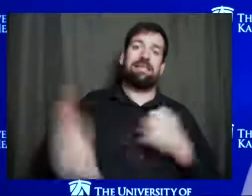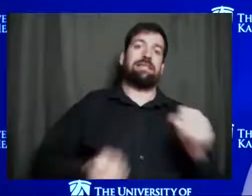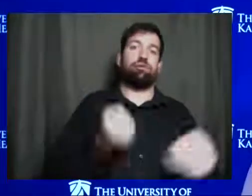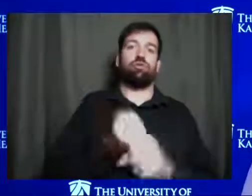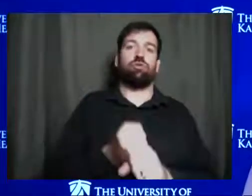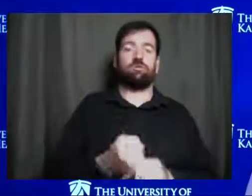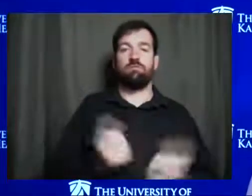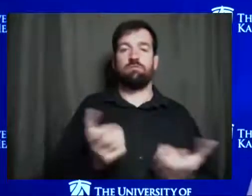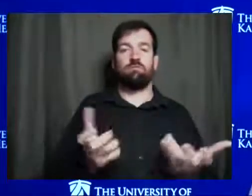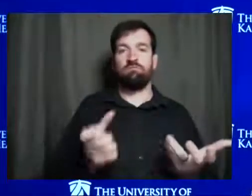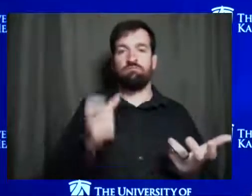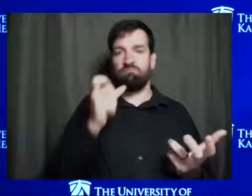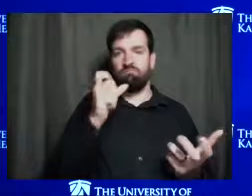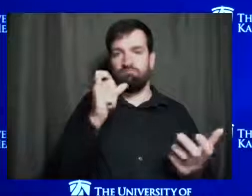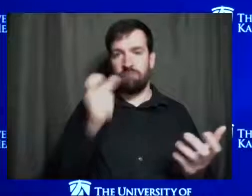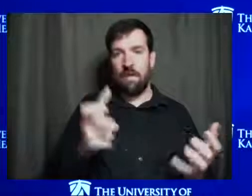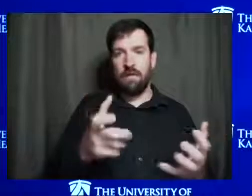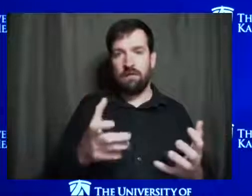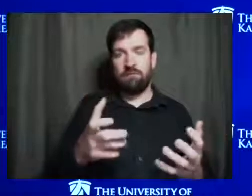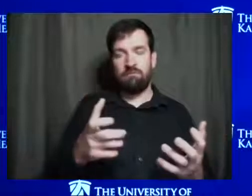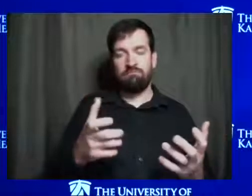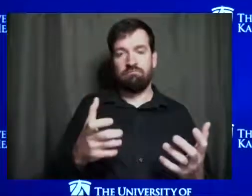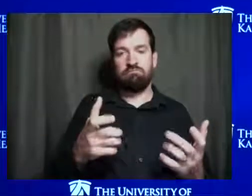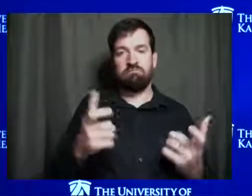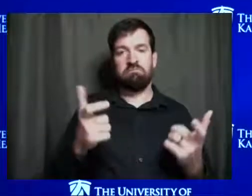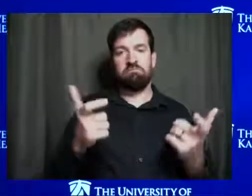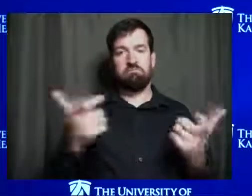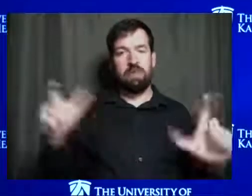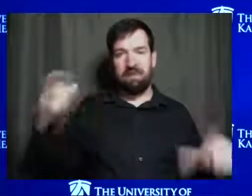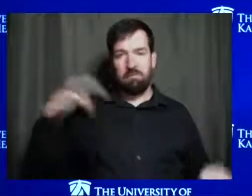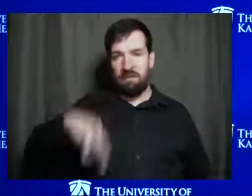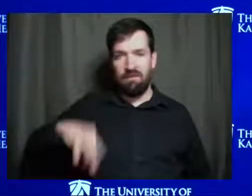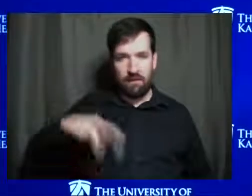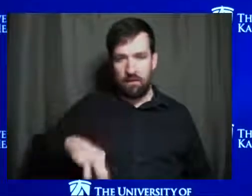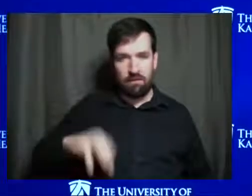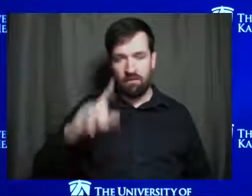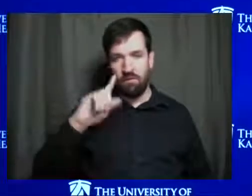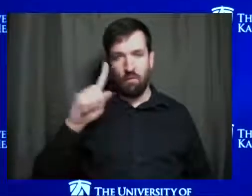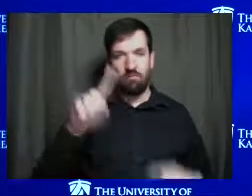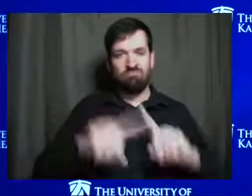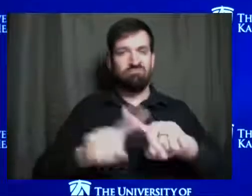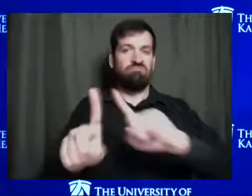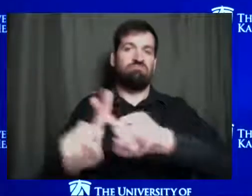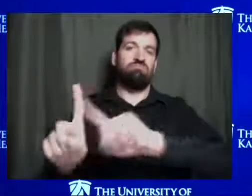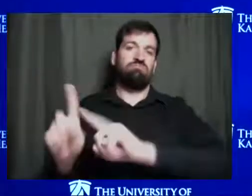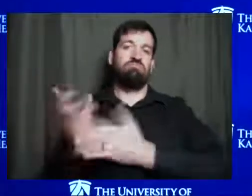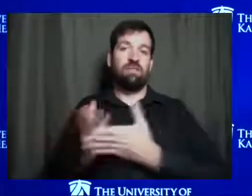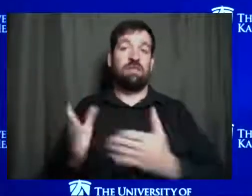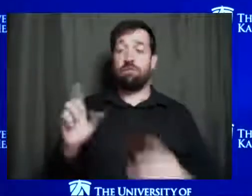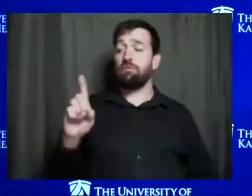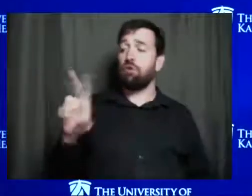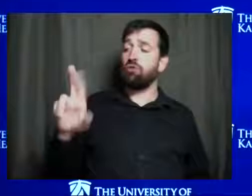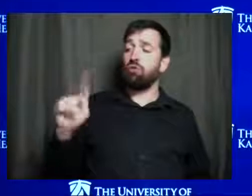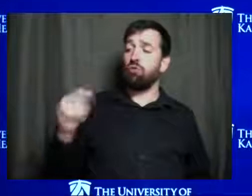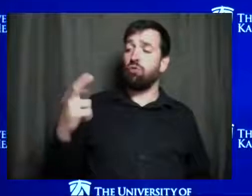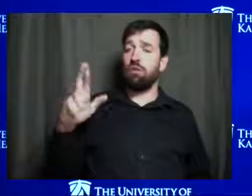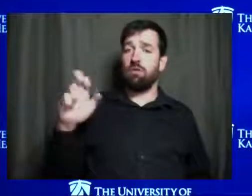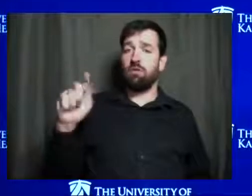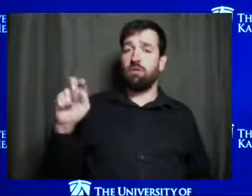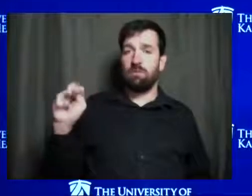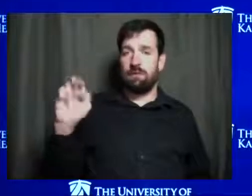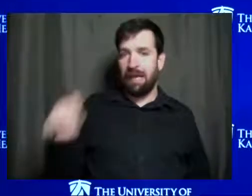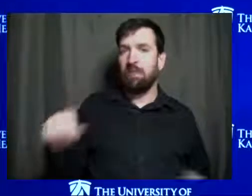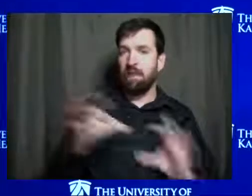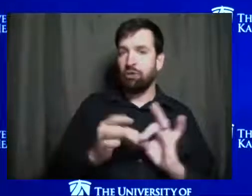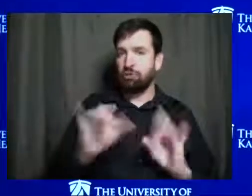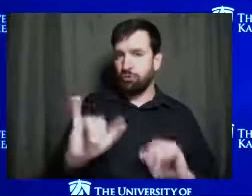a high amount of real beneficial effect for a variety of different things, and Dr. Thornton can talk to this too, vitamin C and things of that